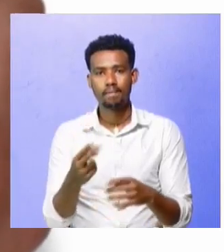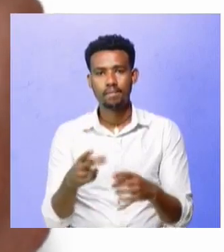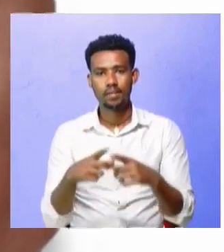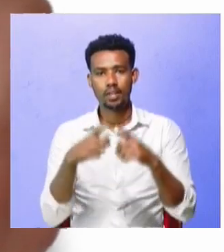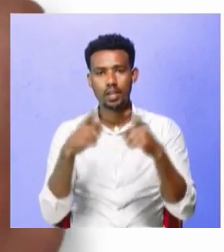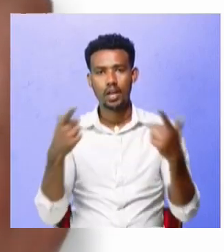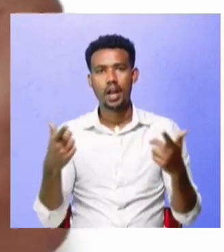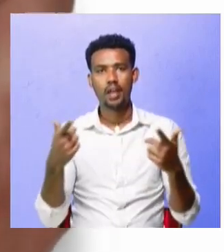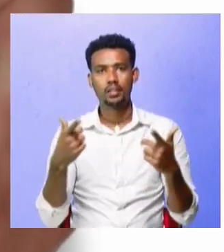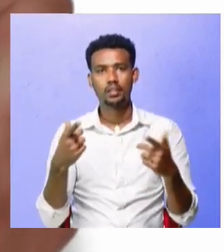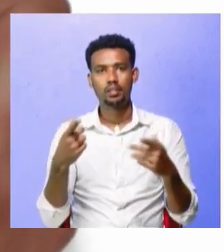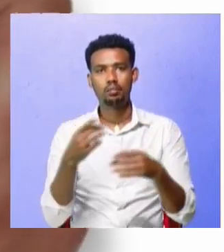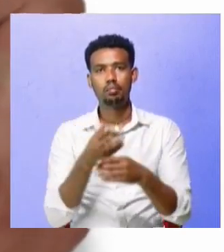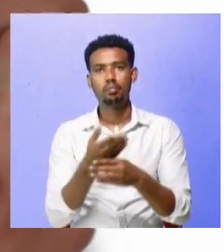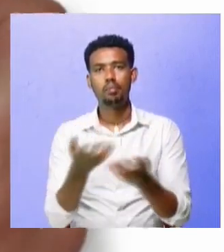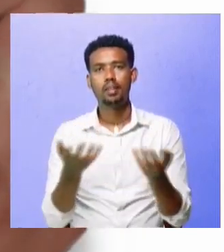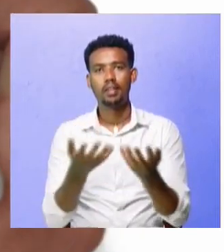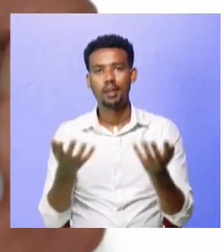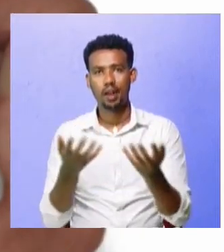materials.